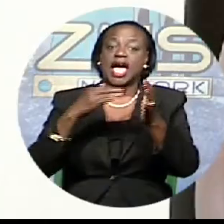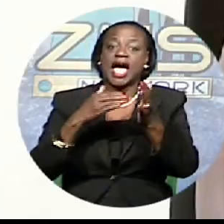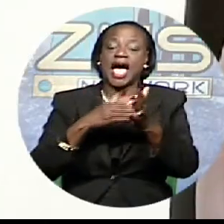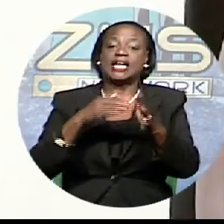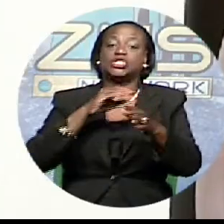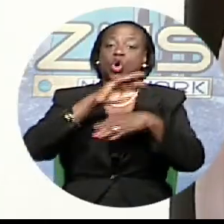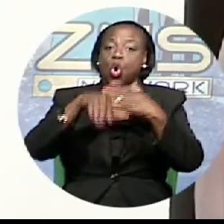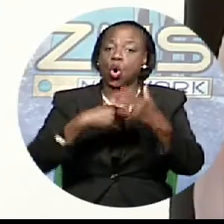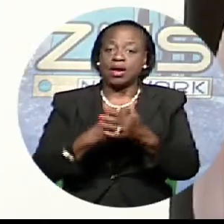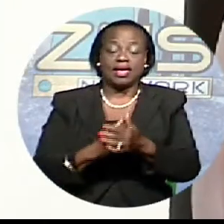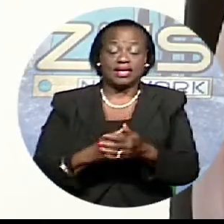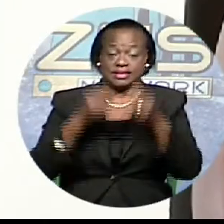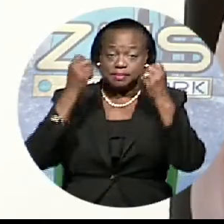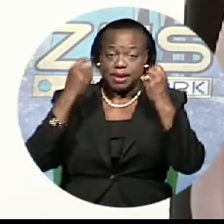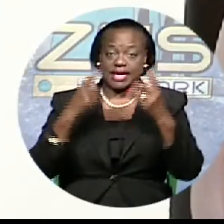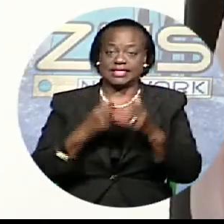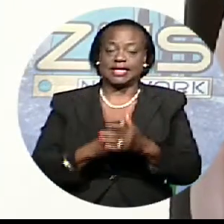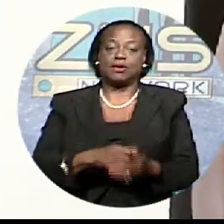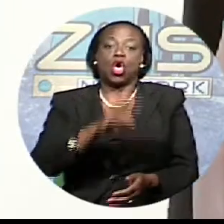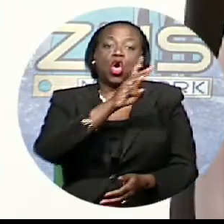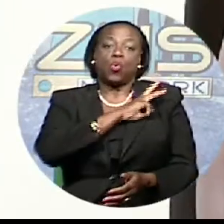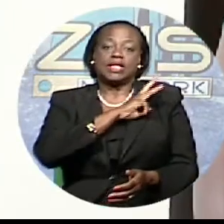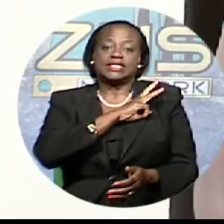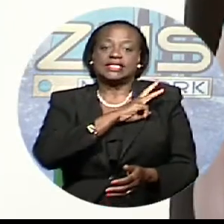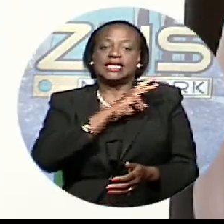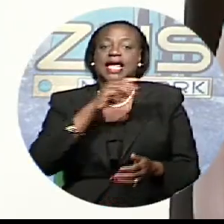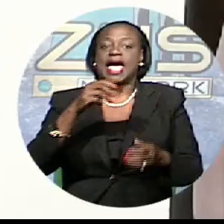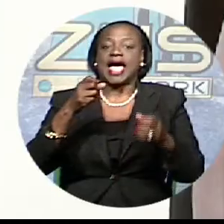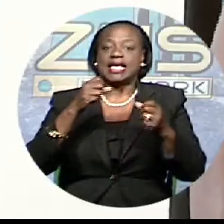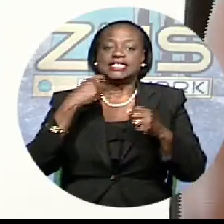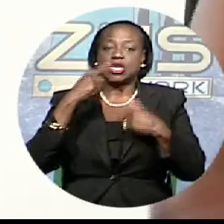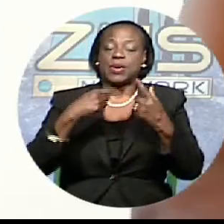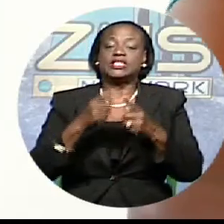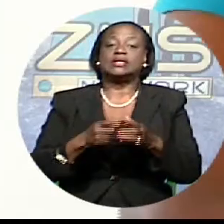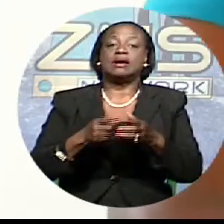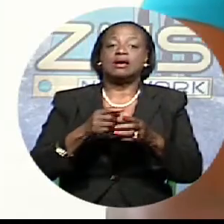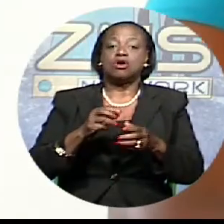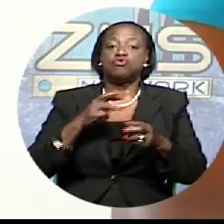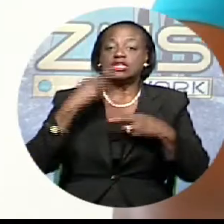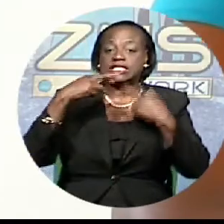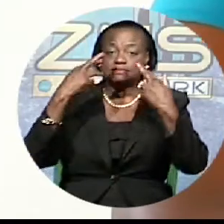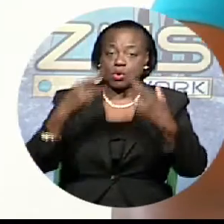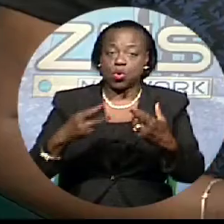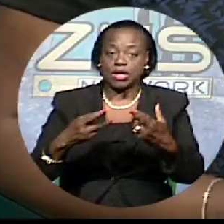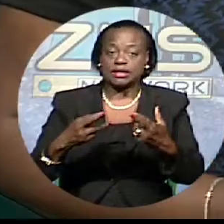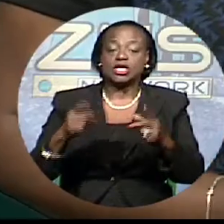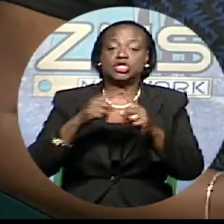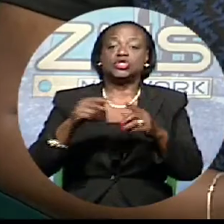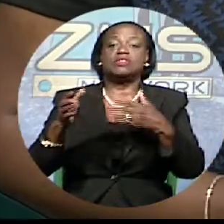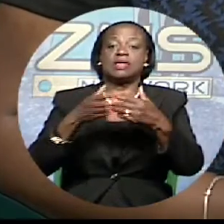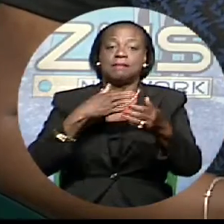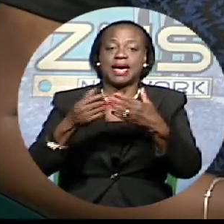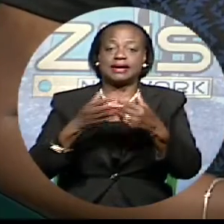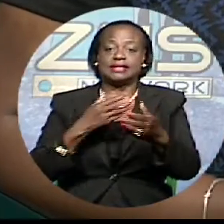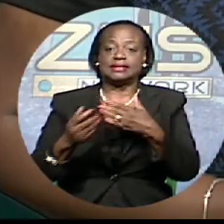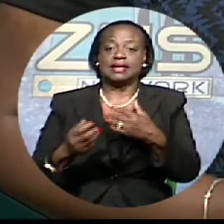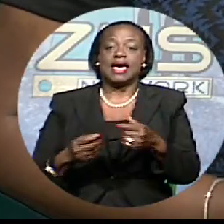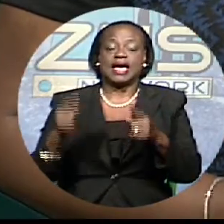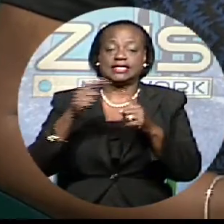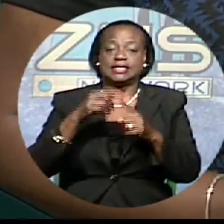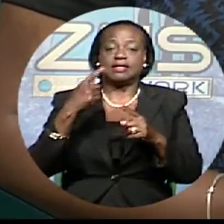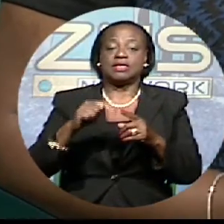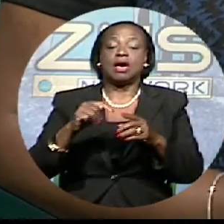baffling. Now, Wilson has declined to respond to these matters until the appeals committee has made a decision. Lightburn